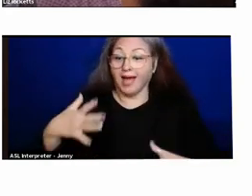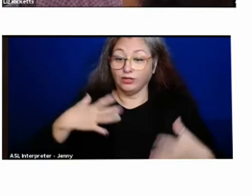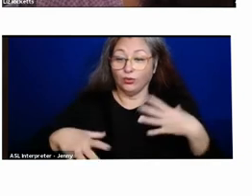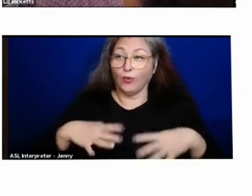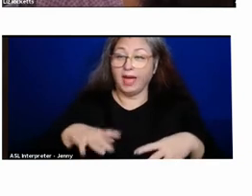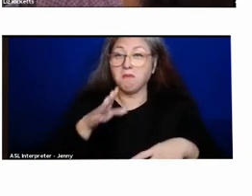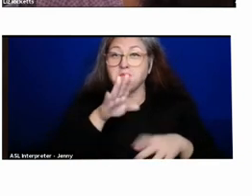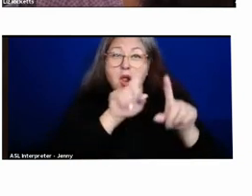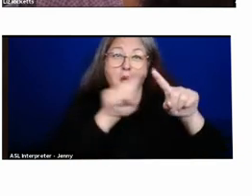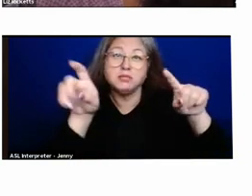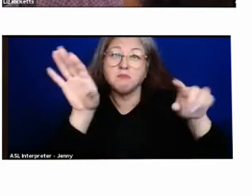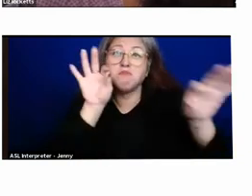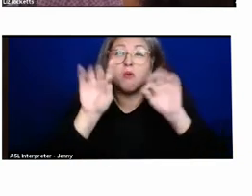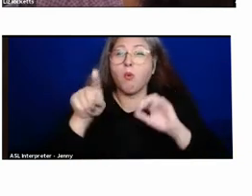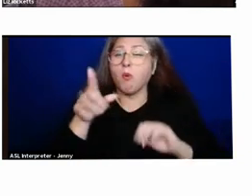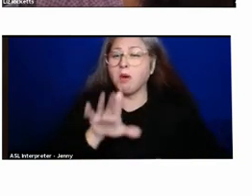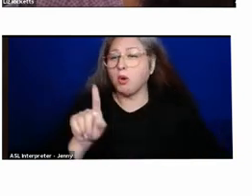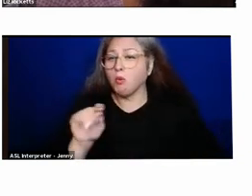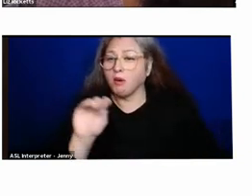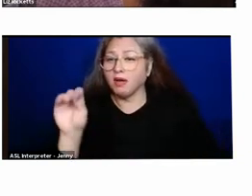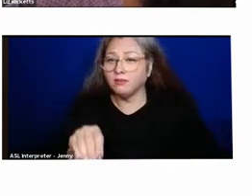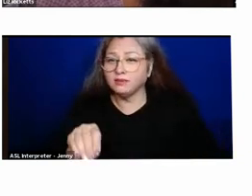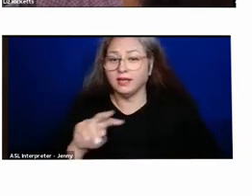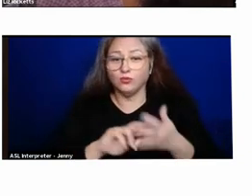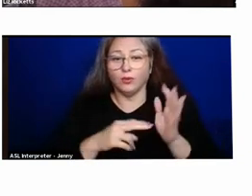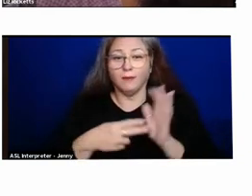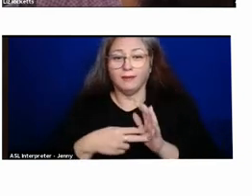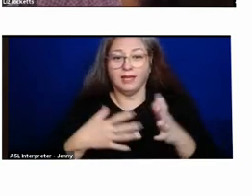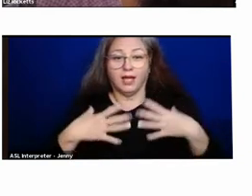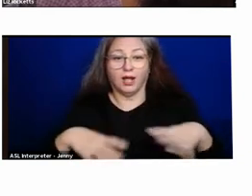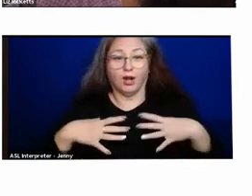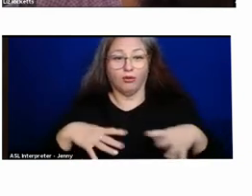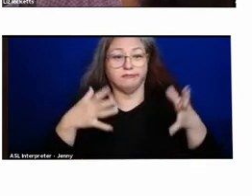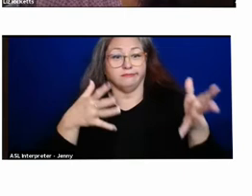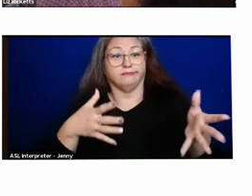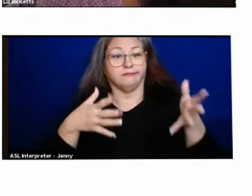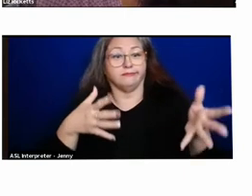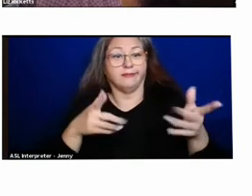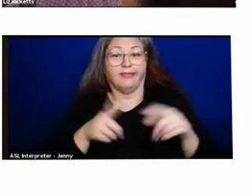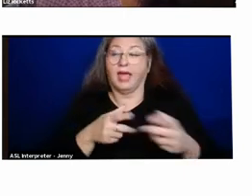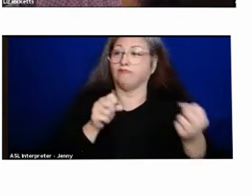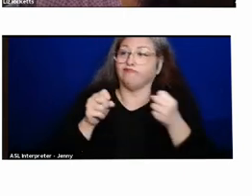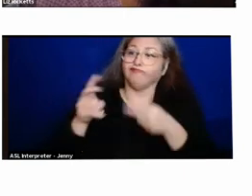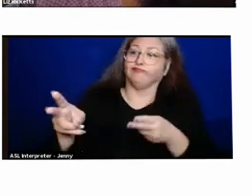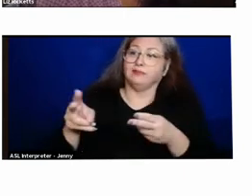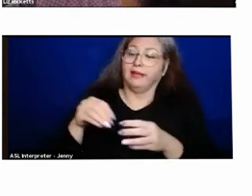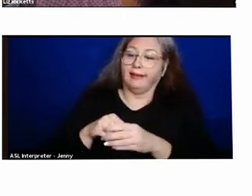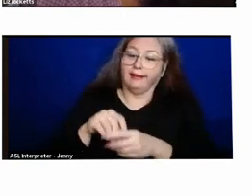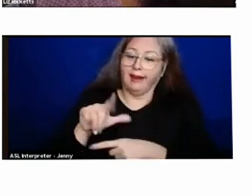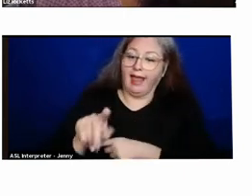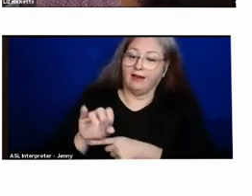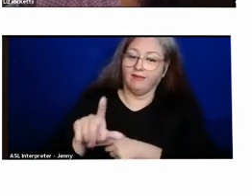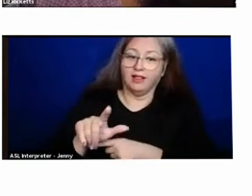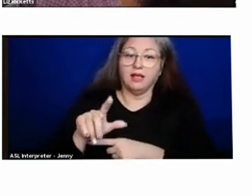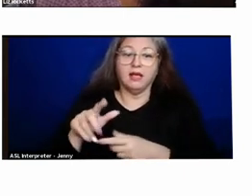closet. All of this adds up to a lot of clothing being landfilled. Globally, one garbage truck of textiles is landfilled or incinerated